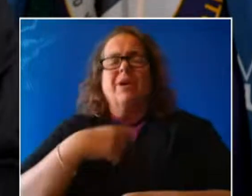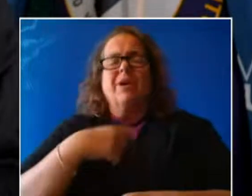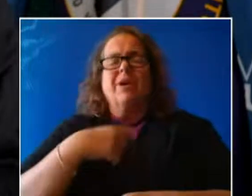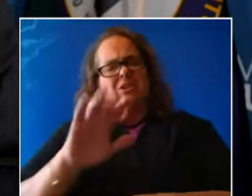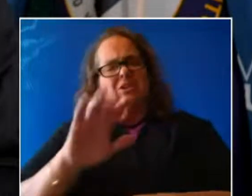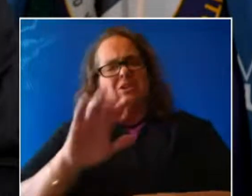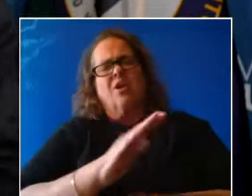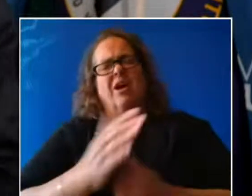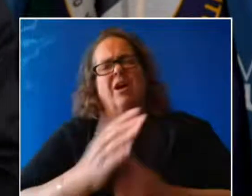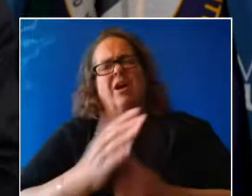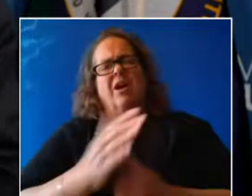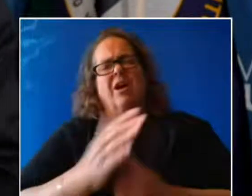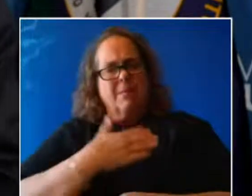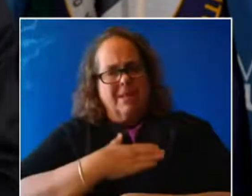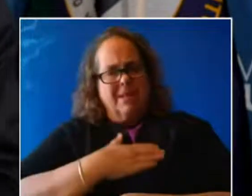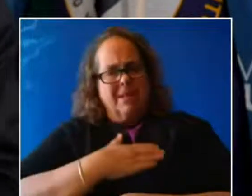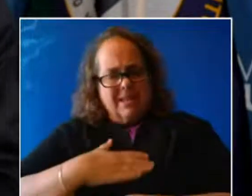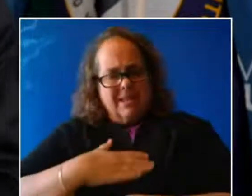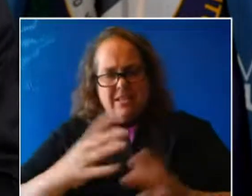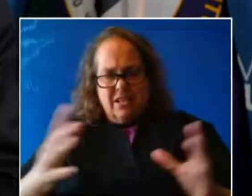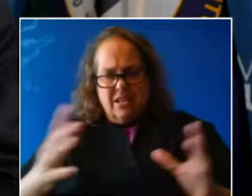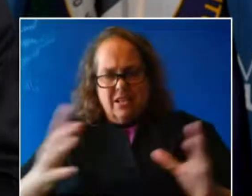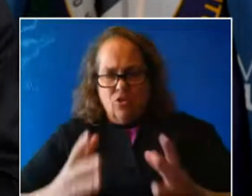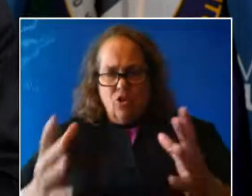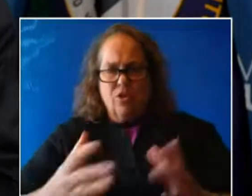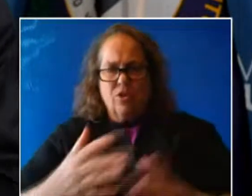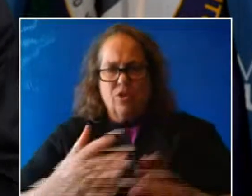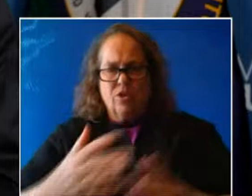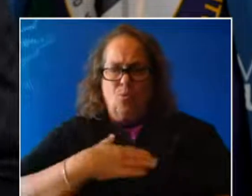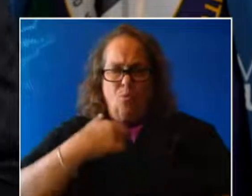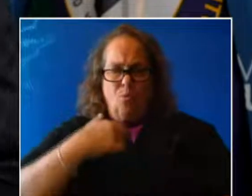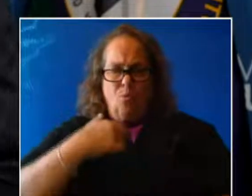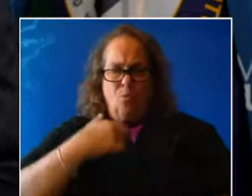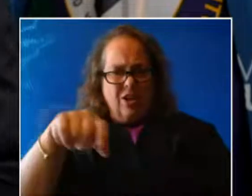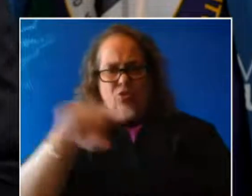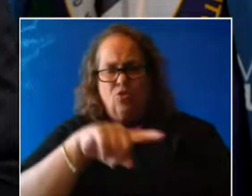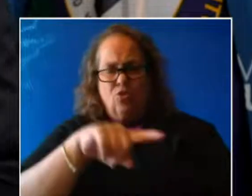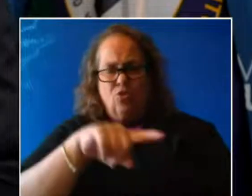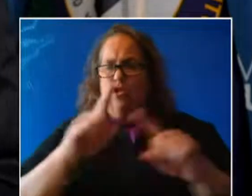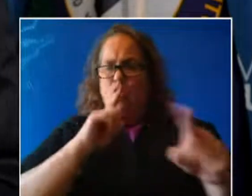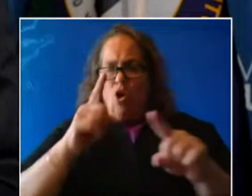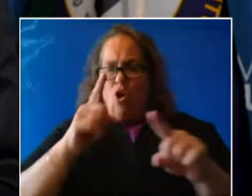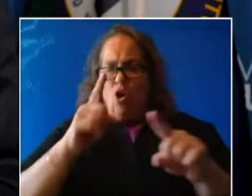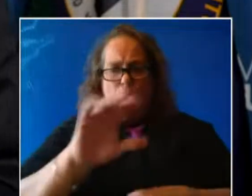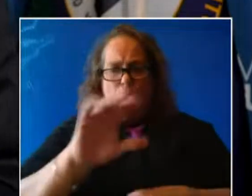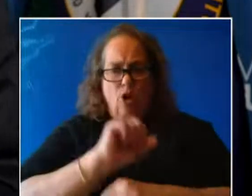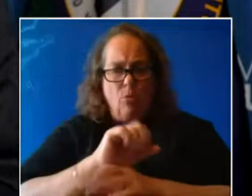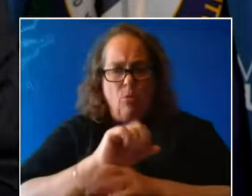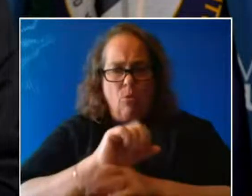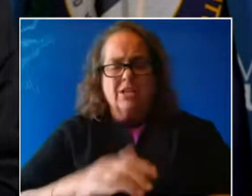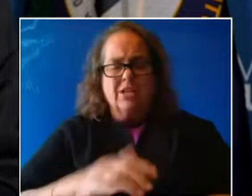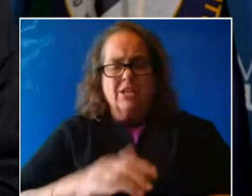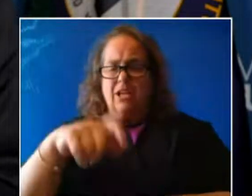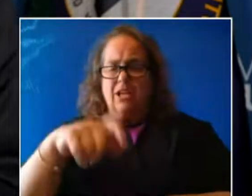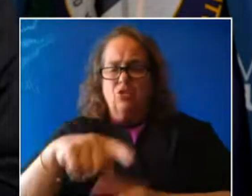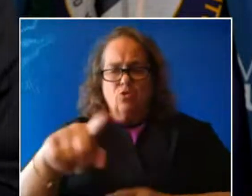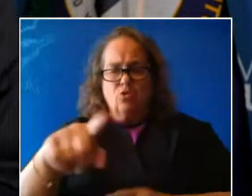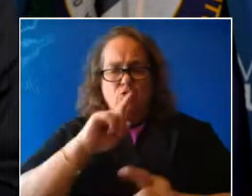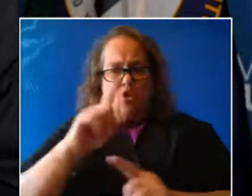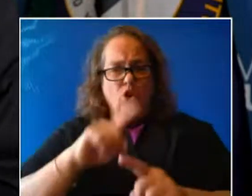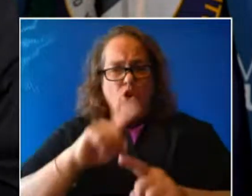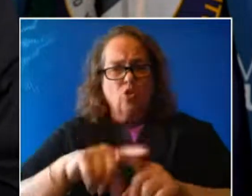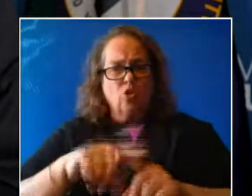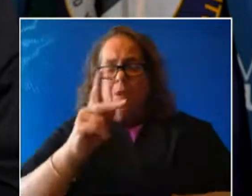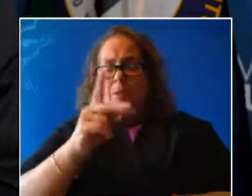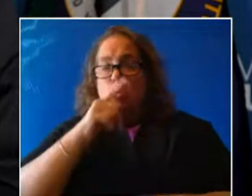to encourage. We need you to talk to your employees. We need you to talk to your patrons, because the